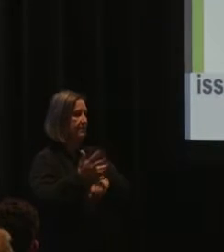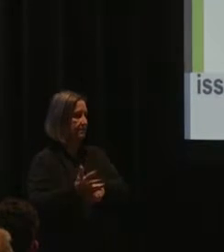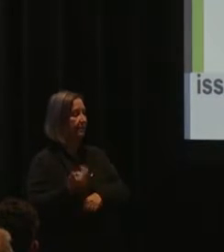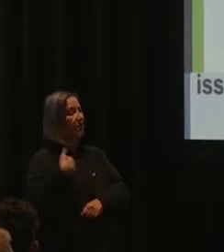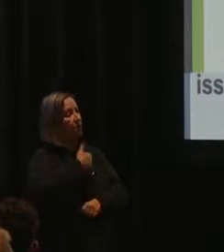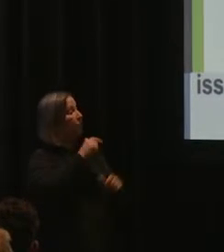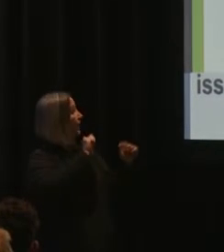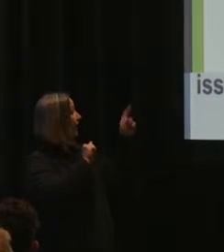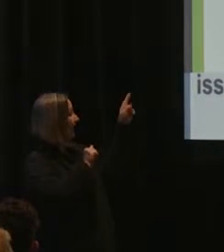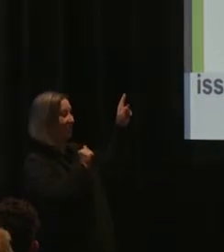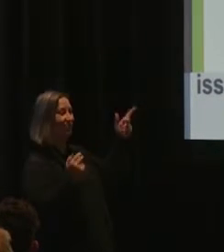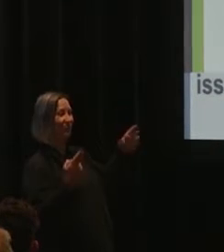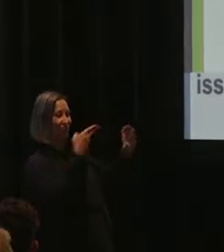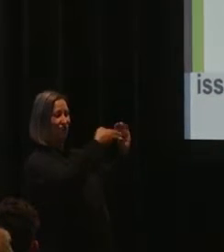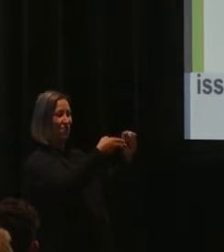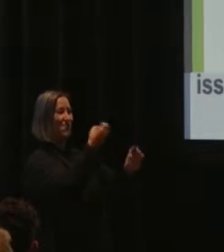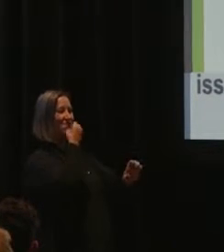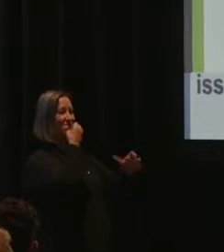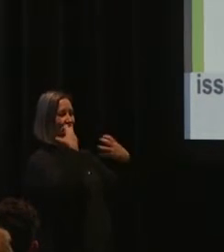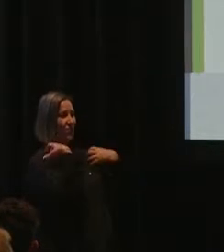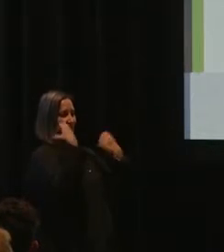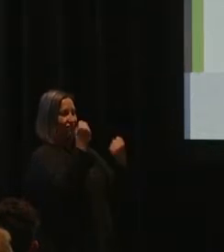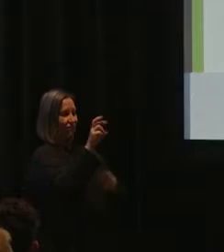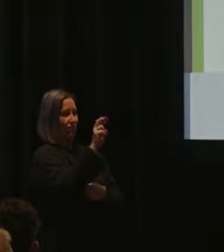Food Recovery Challenge.